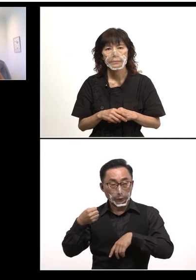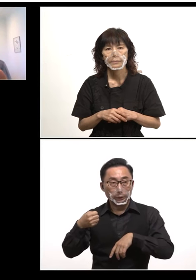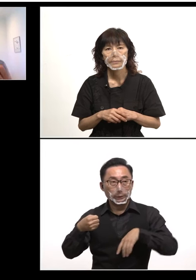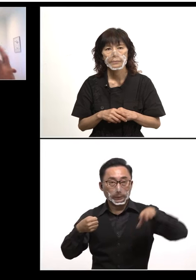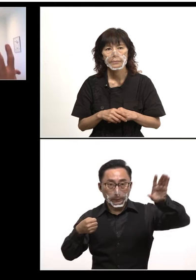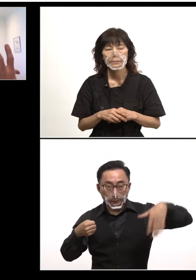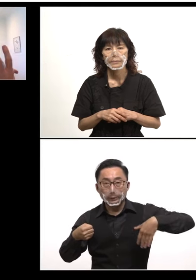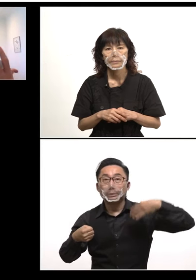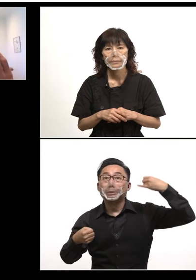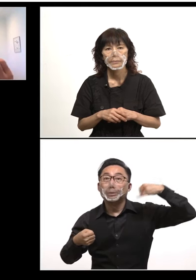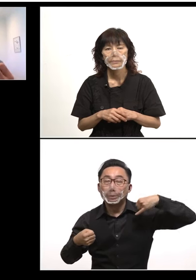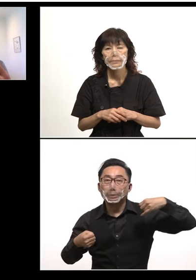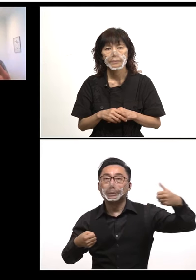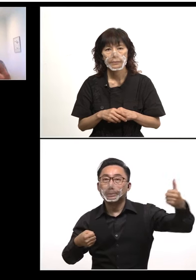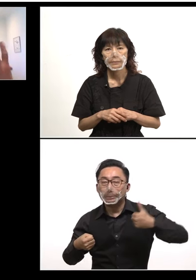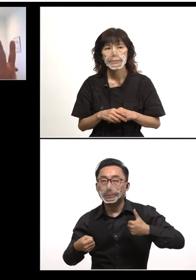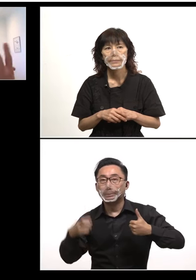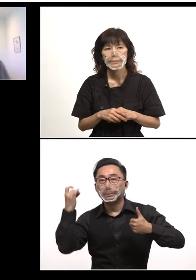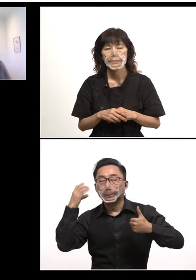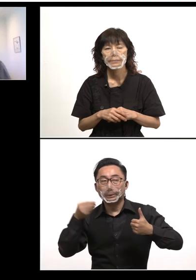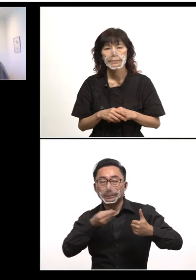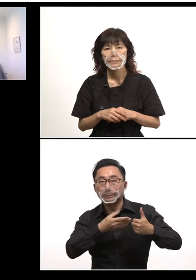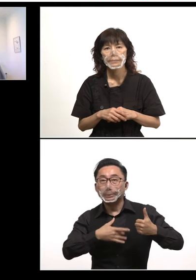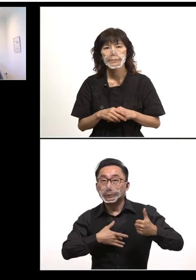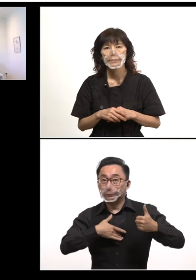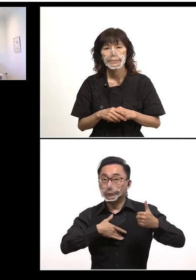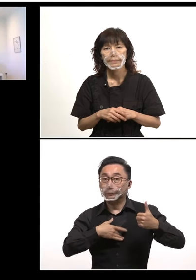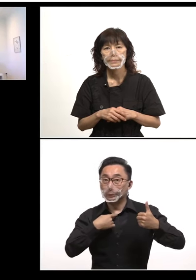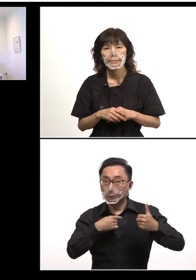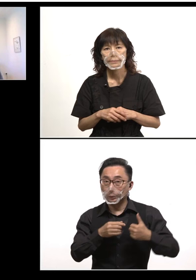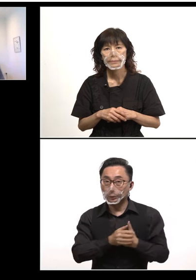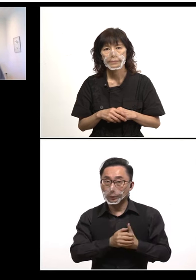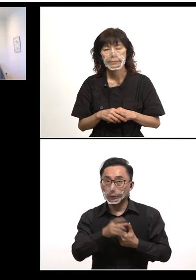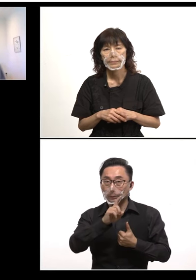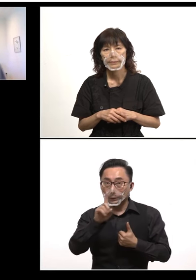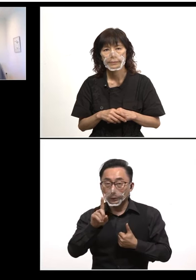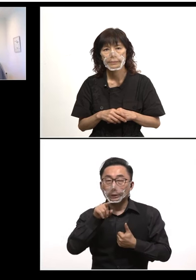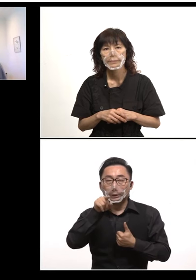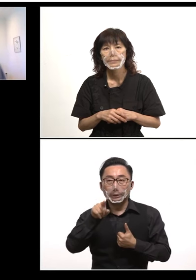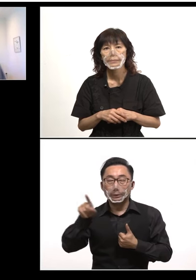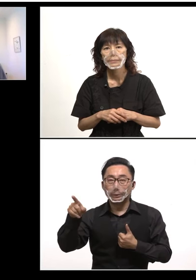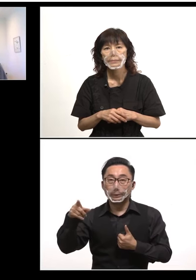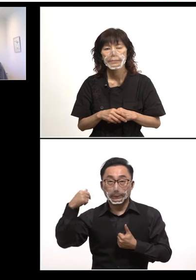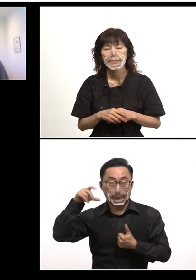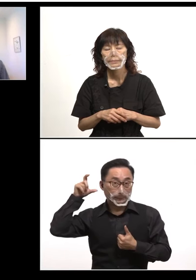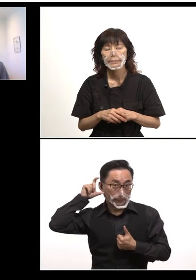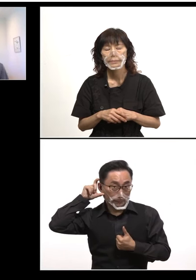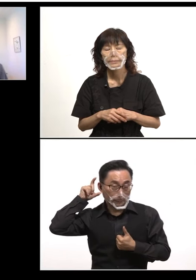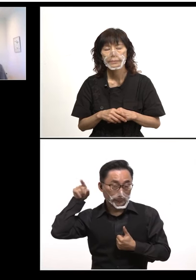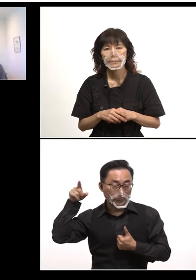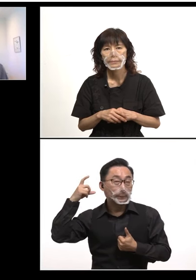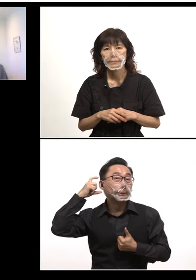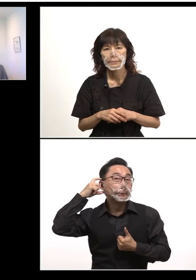it too, they're predominantly using their ears, as it were, to hear the soundtrack. And that was a really difficult